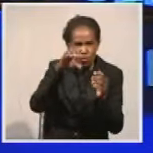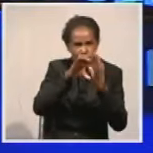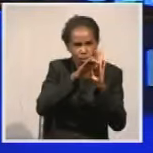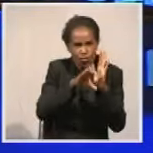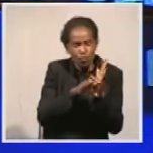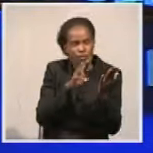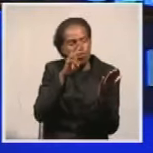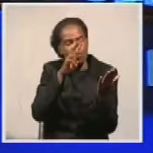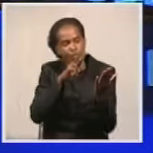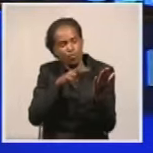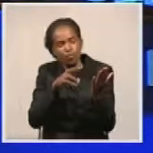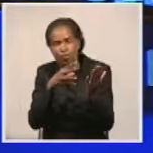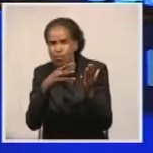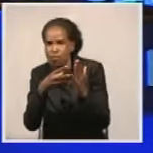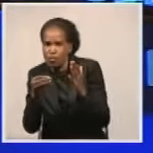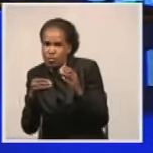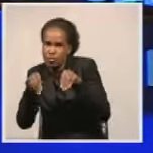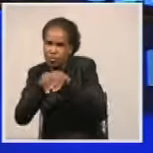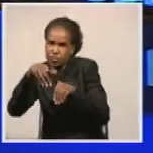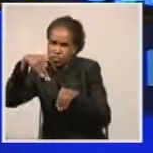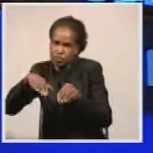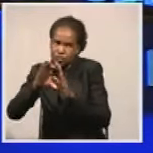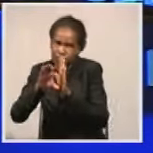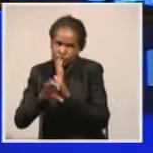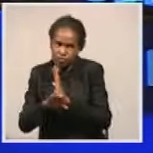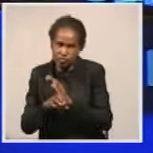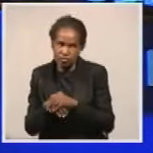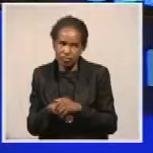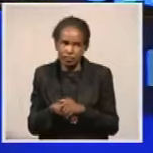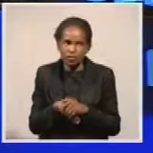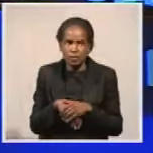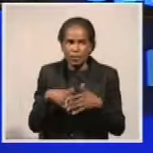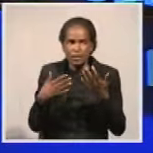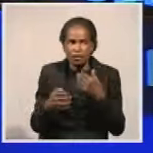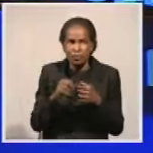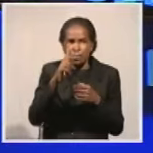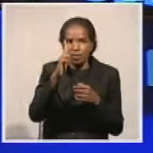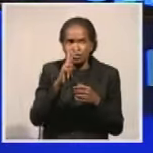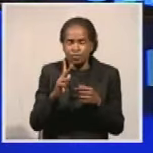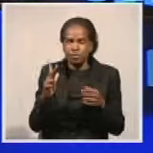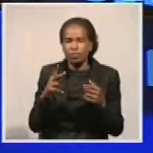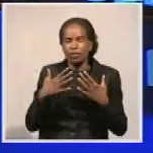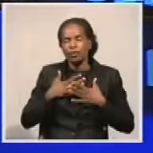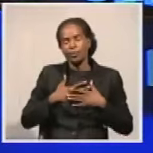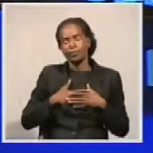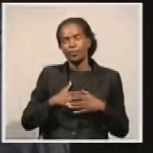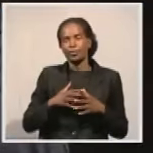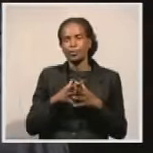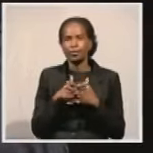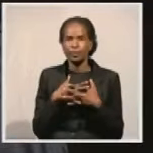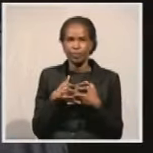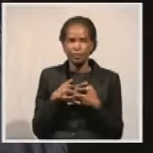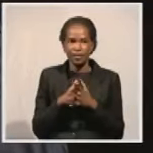Whoever was on guard started relaxing. that why? Because he's also a